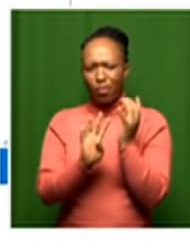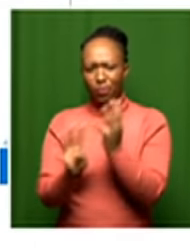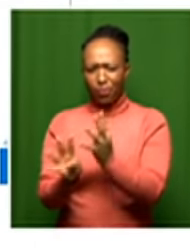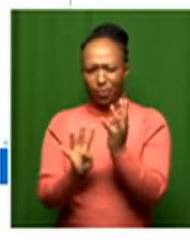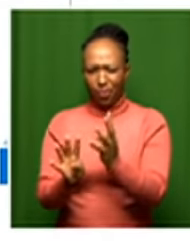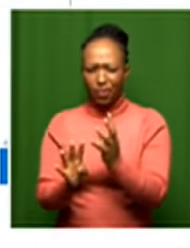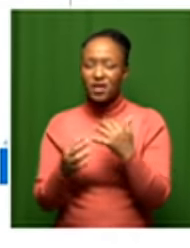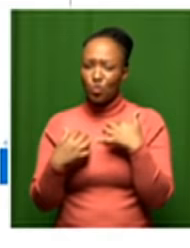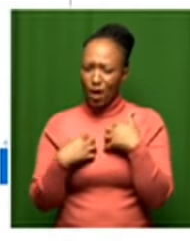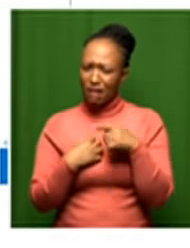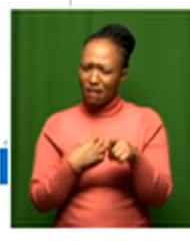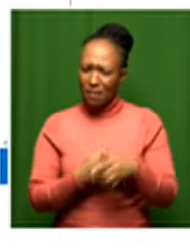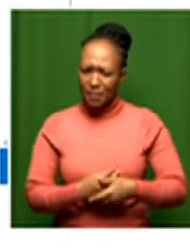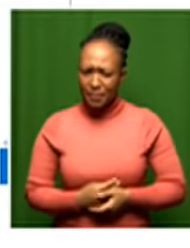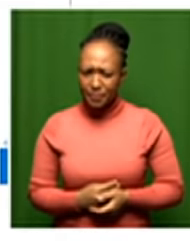worrying.